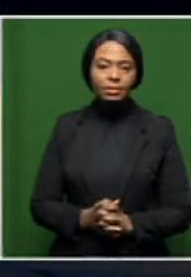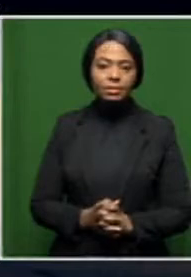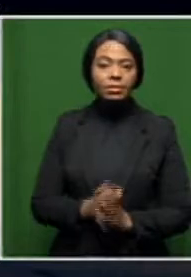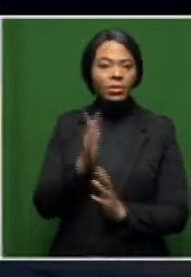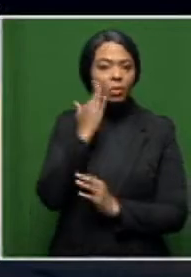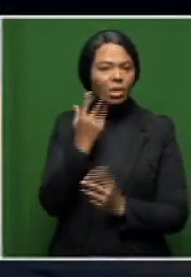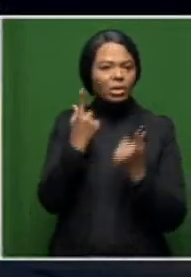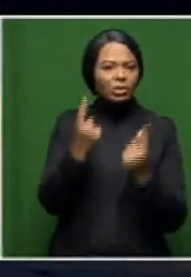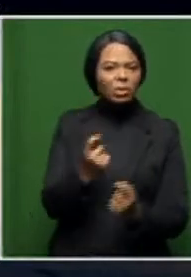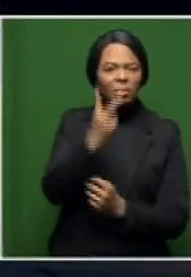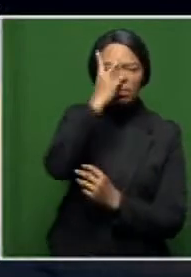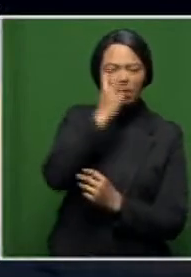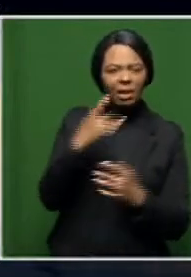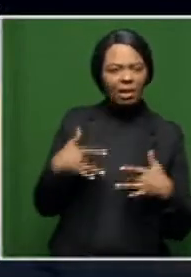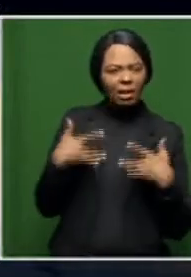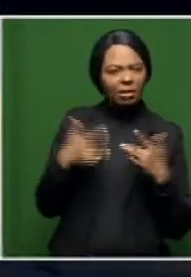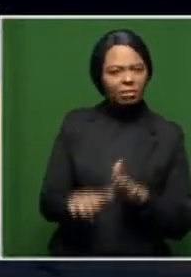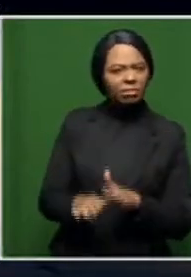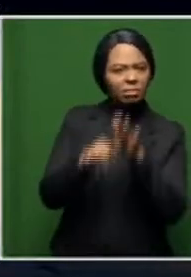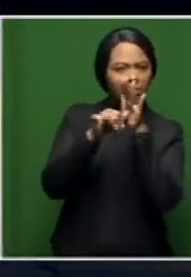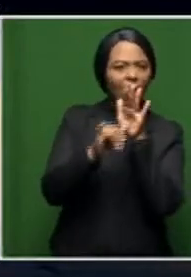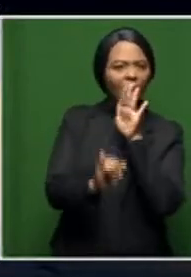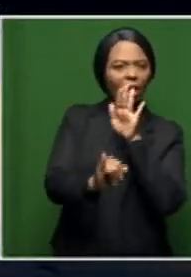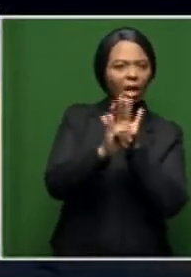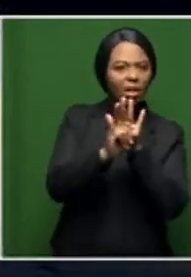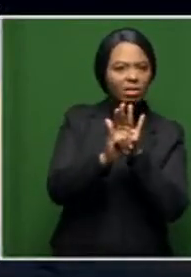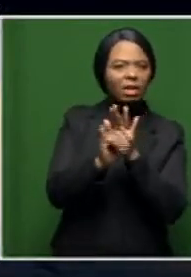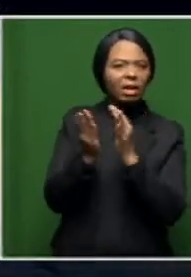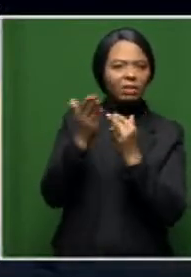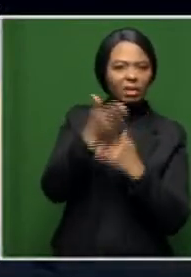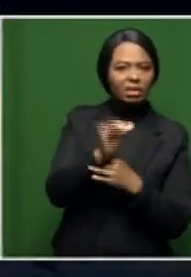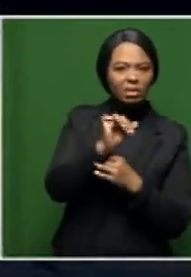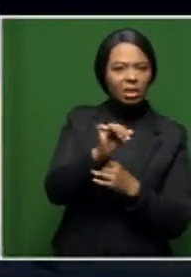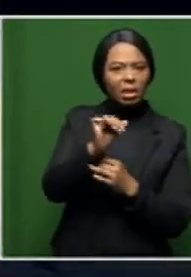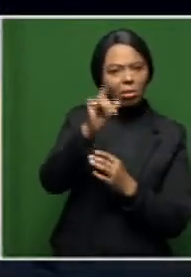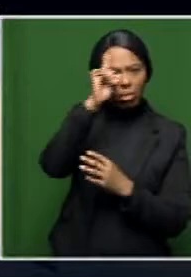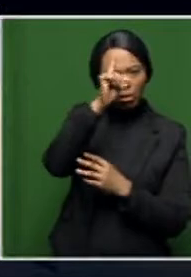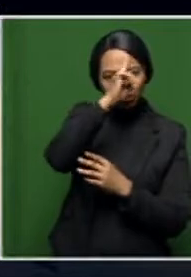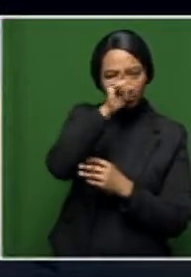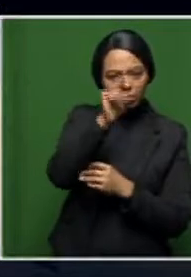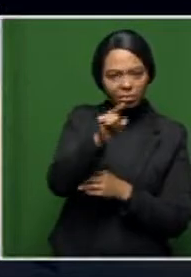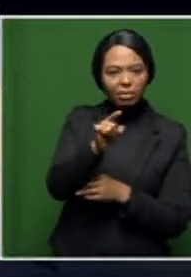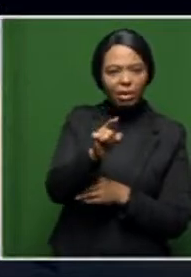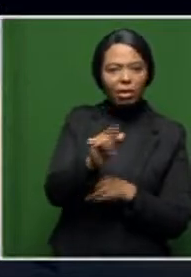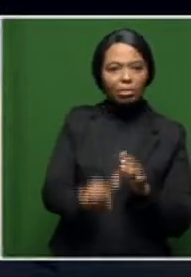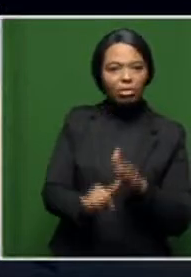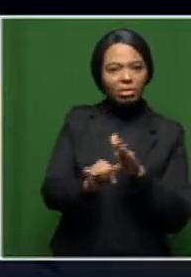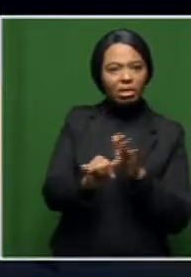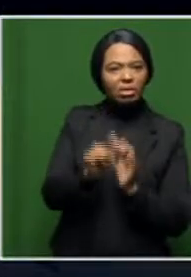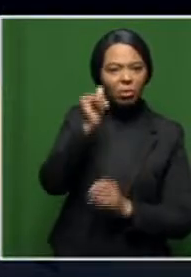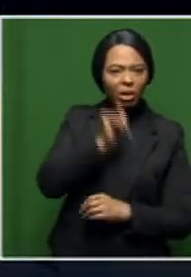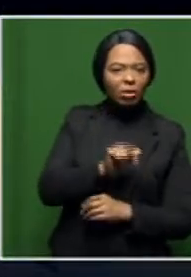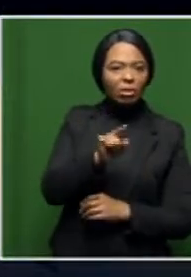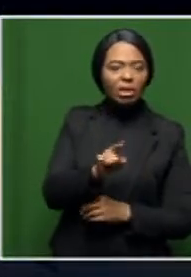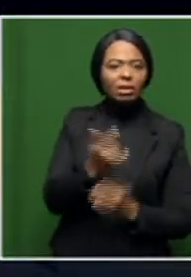When do Black Lives Matter and the invention of an identity, a political and cultural project of a world to come are just some of the subjects